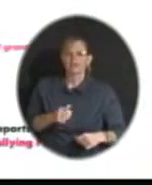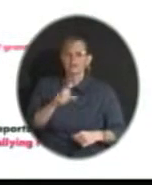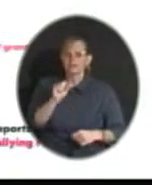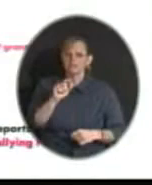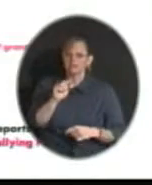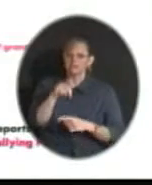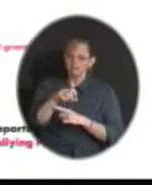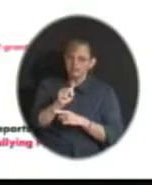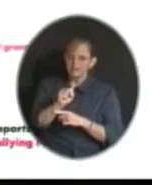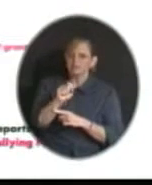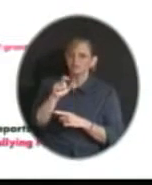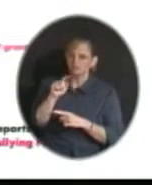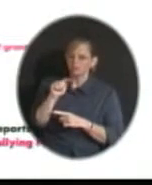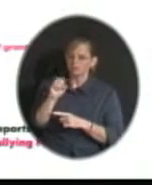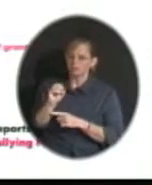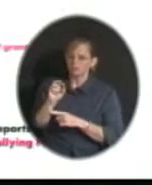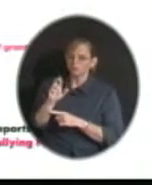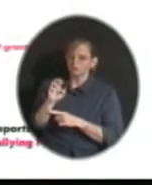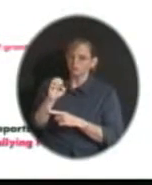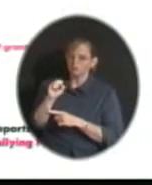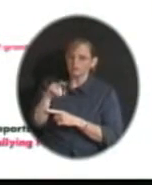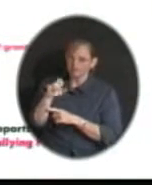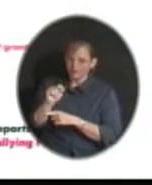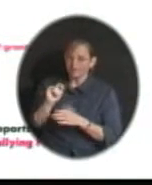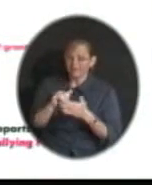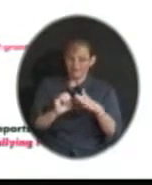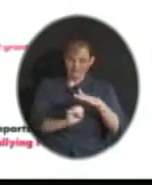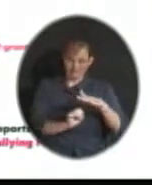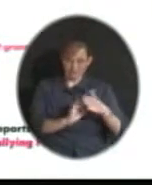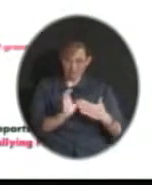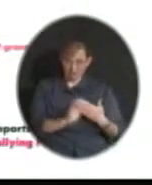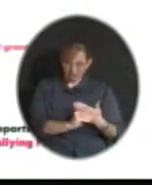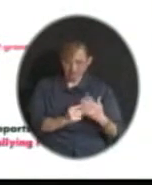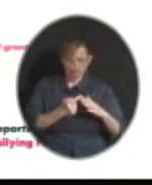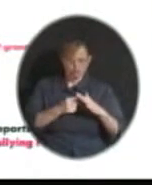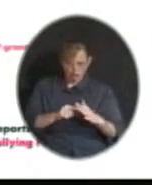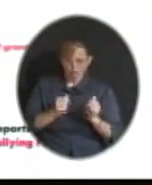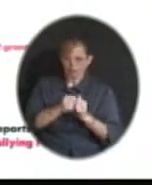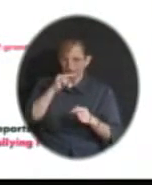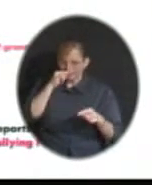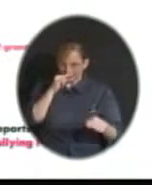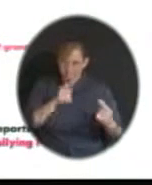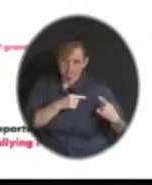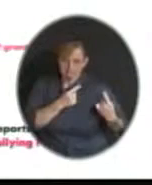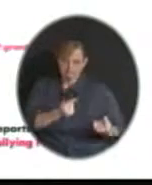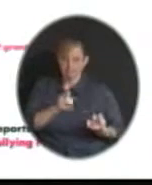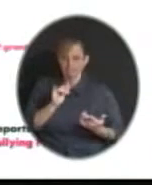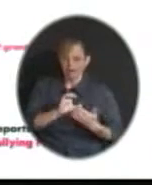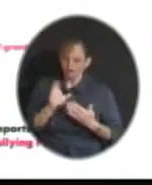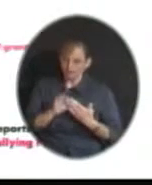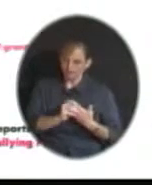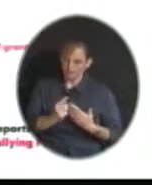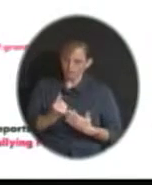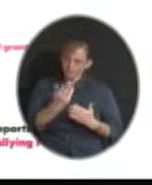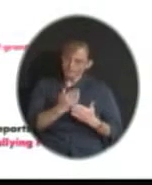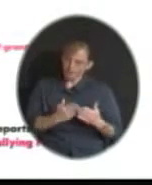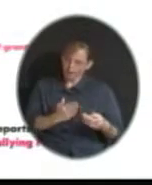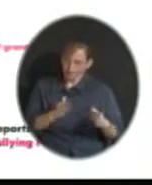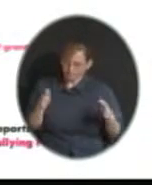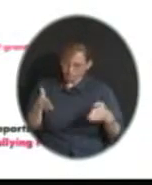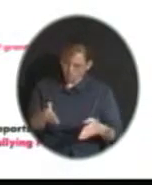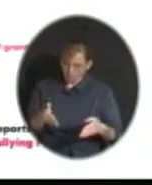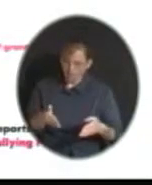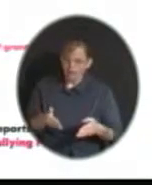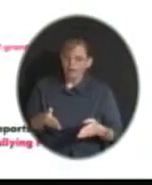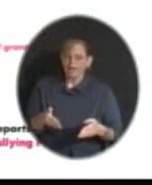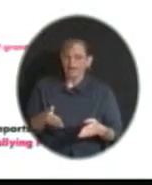actually the elementary curriculum that starts right away with our elementary kids, been in place, and it's a curriculum that one of the aspects it deals with is